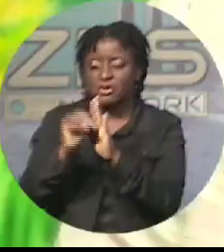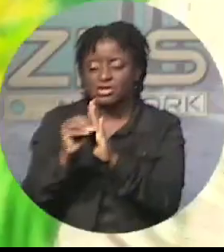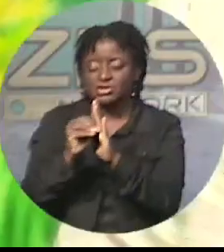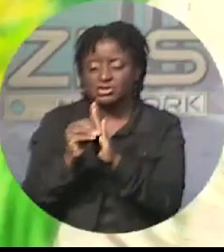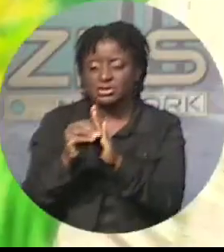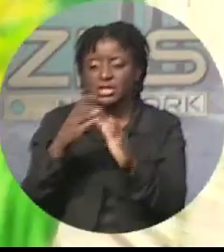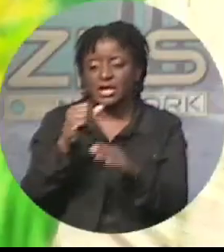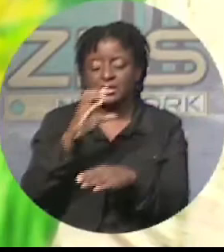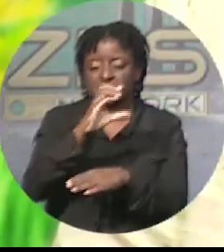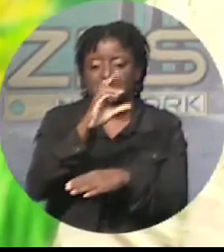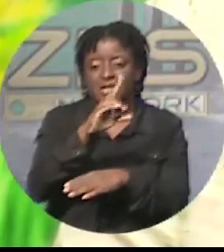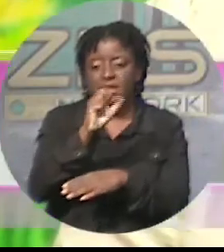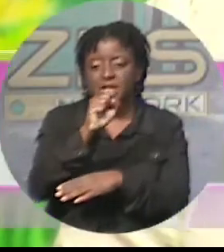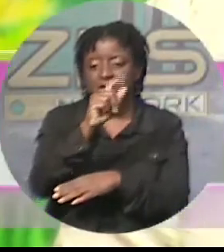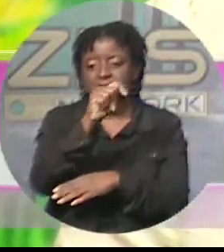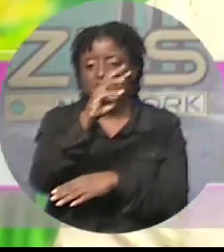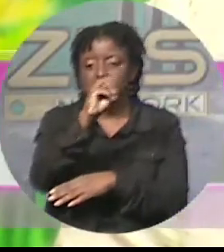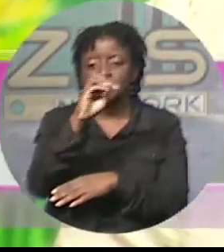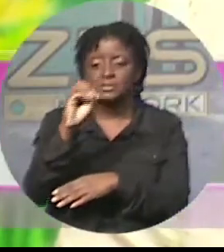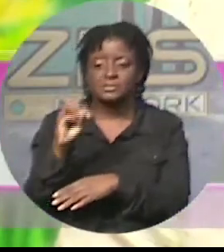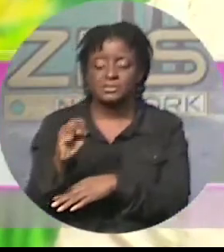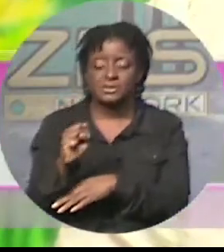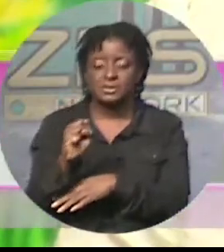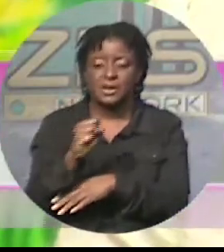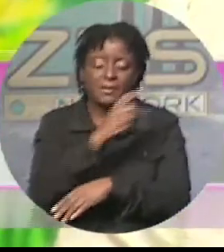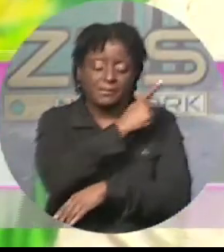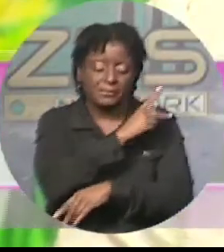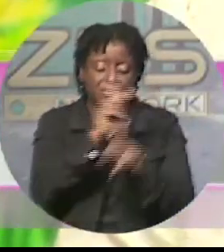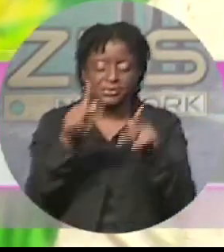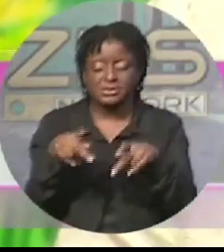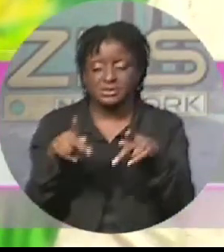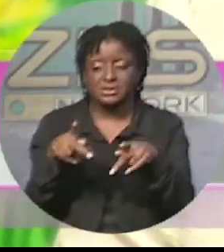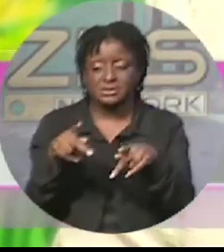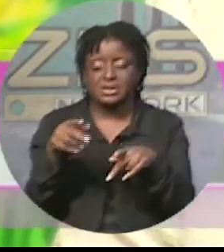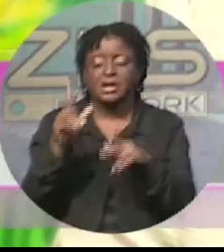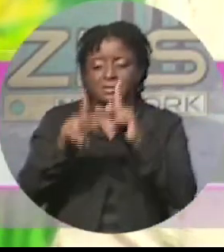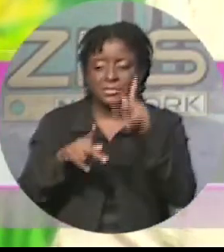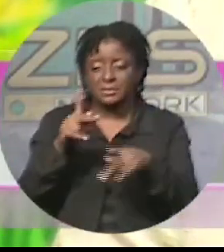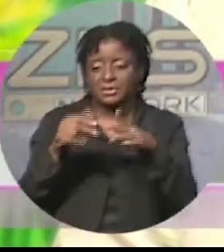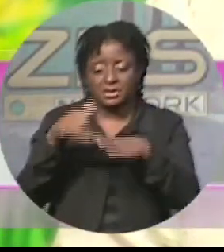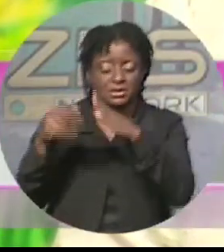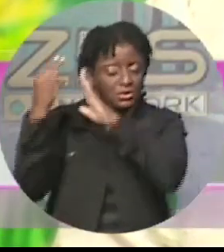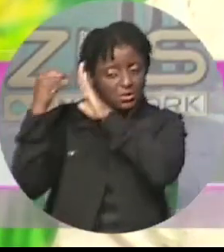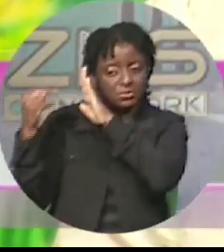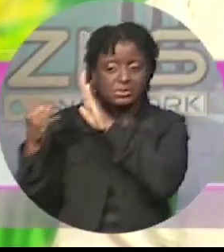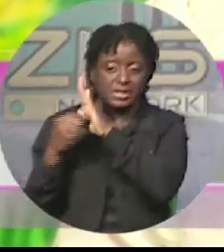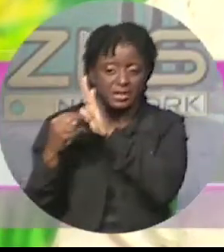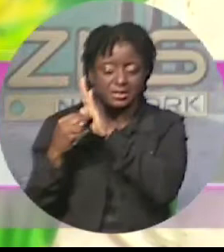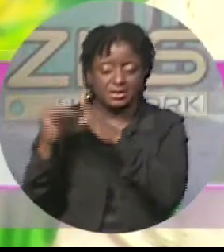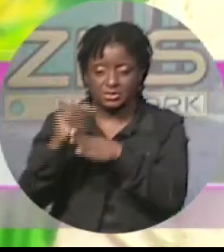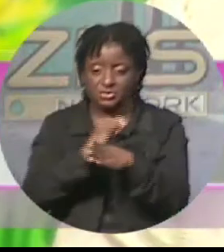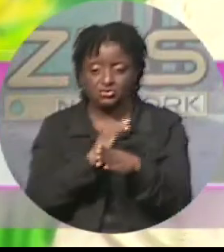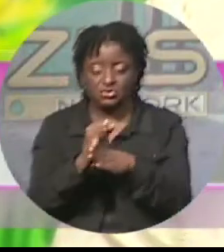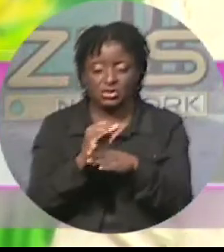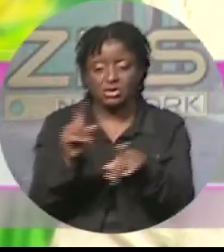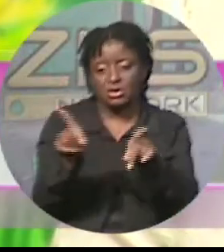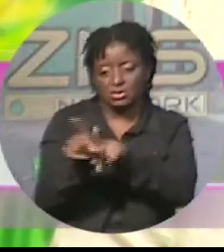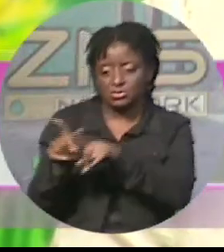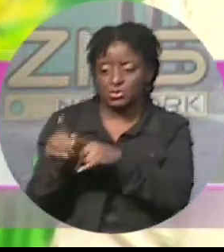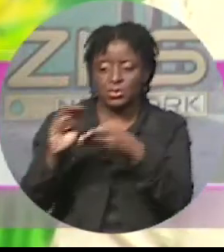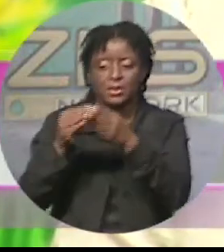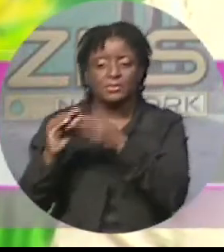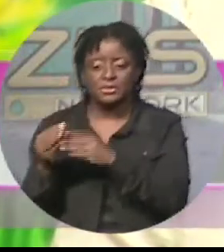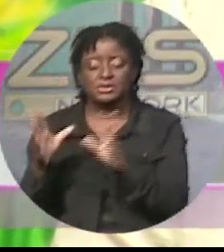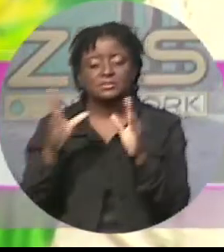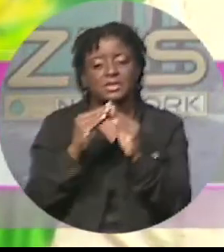customs officers, we will work with those persons in the hotel industry, and we will also conduct community meetings